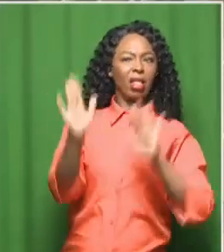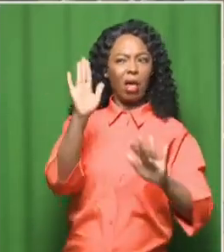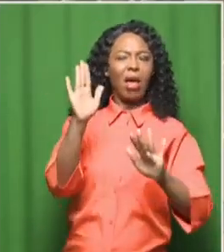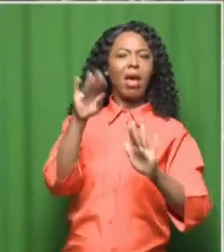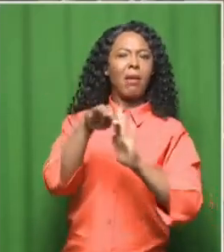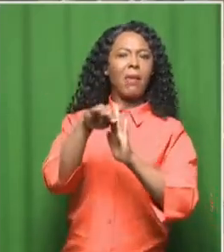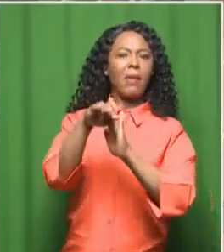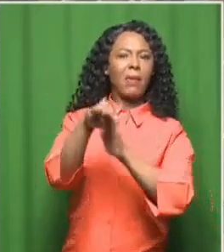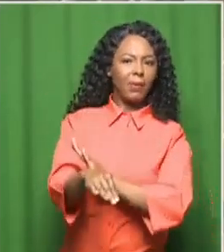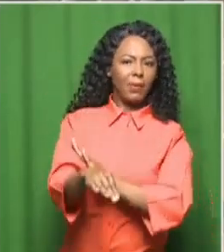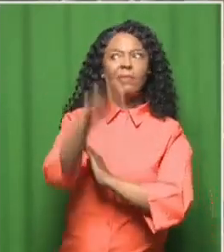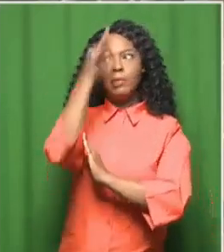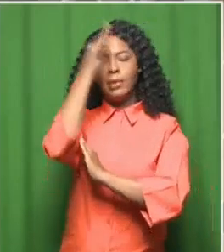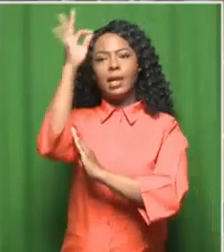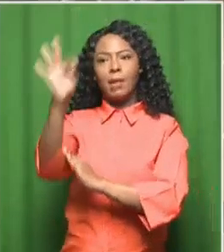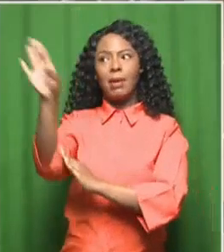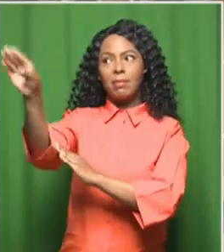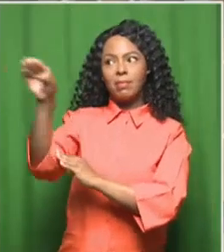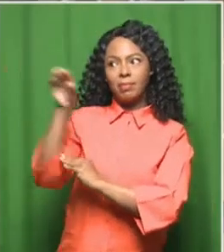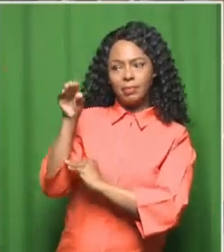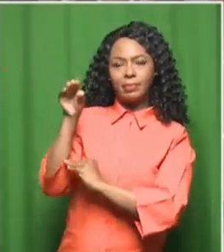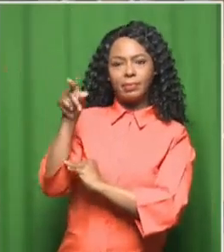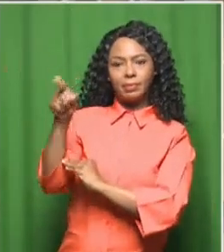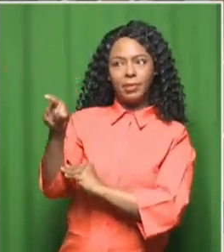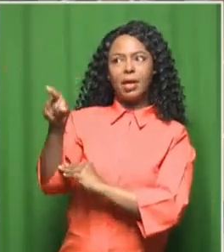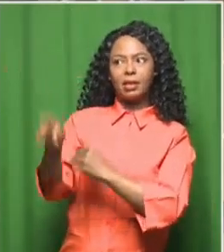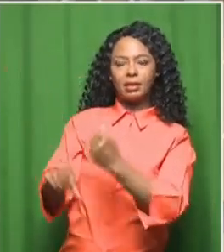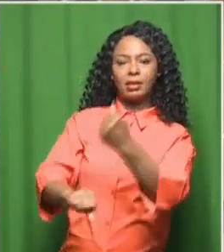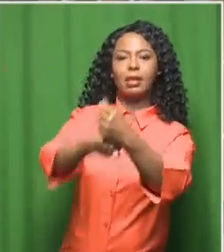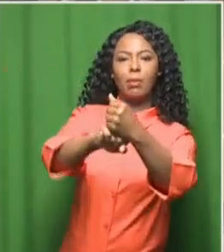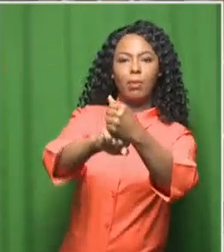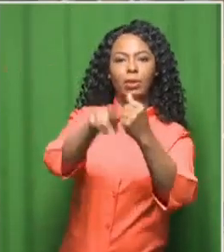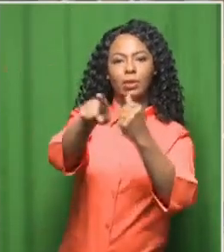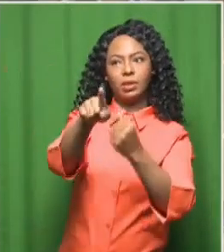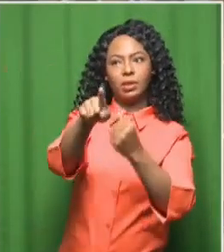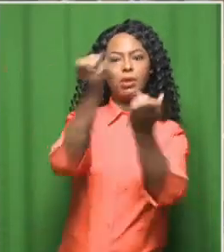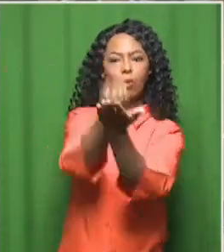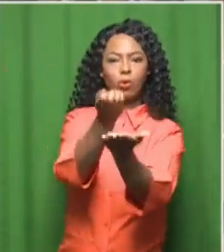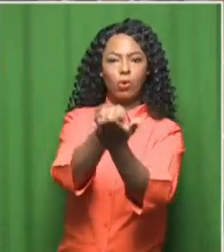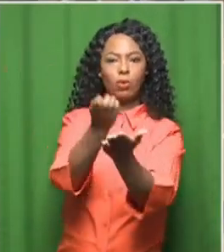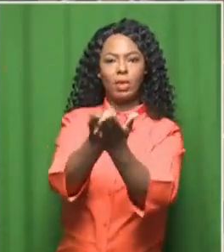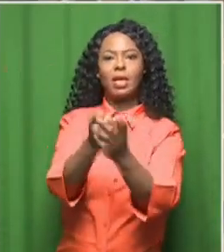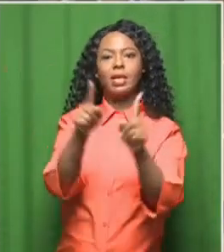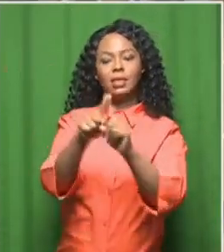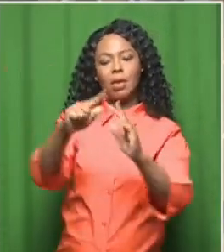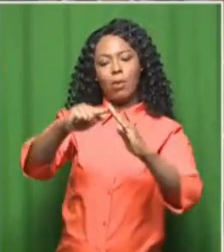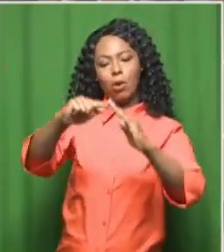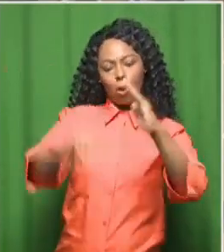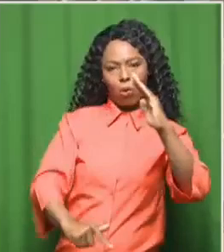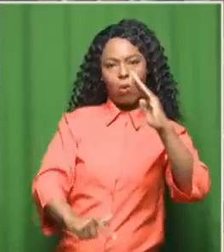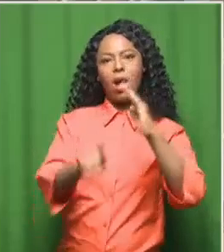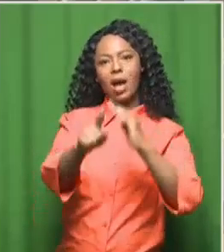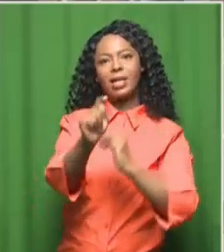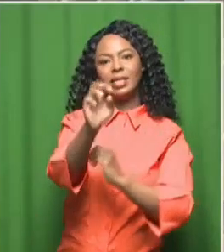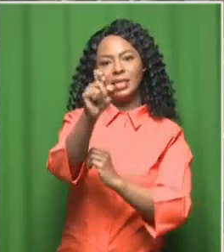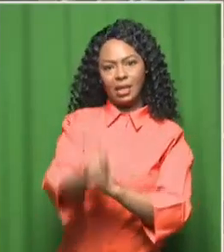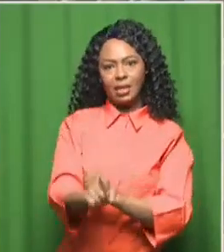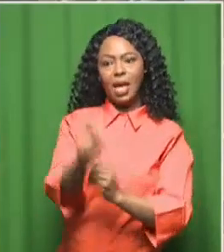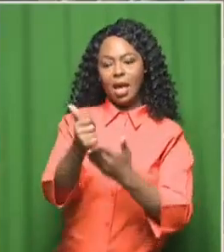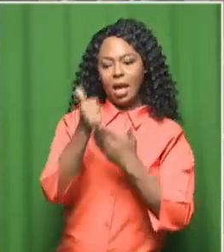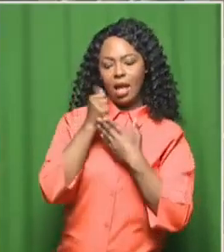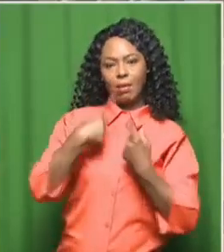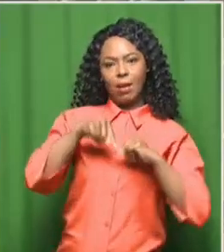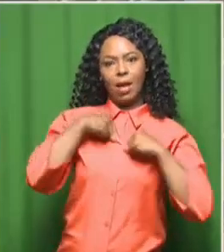the government will feed money into the economy and they will lower the taxes. This helps us as South Africans to spend more money in the